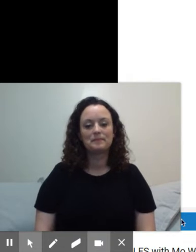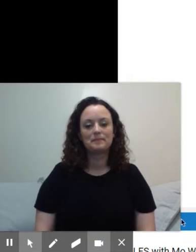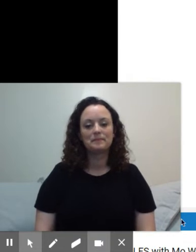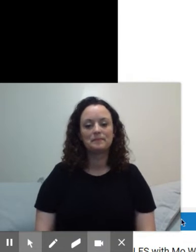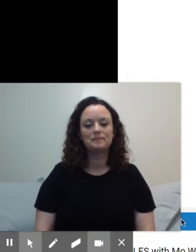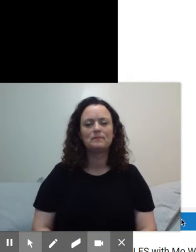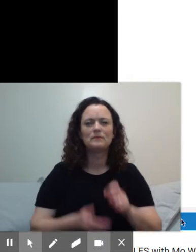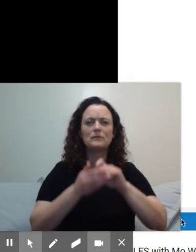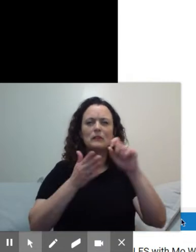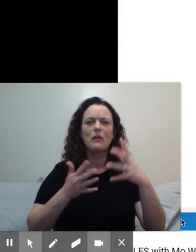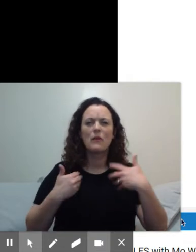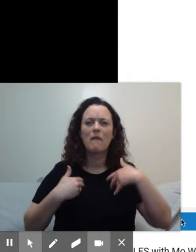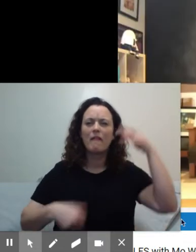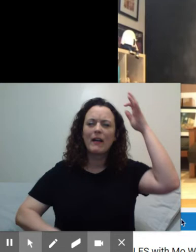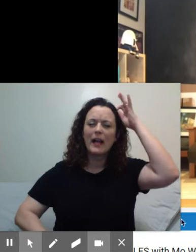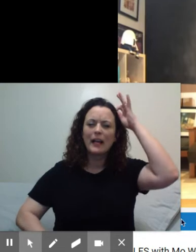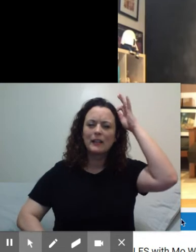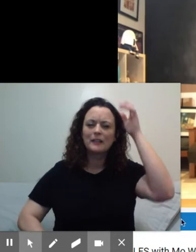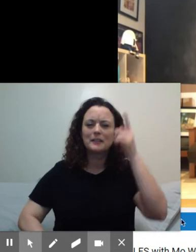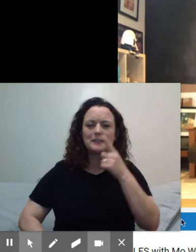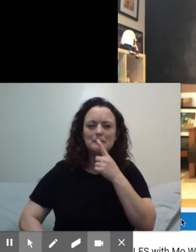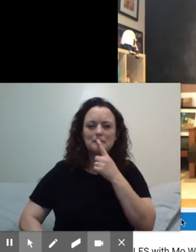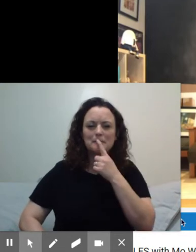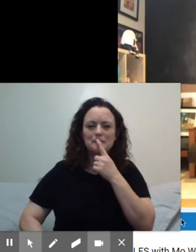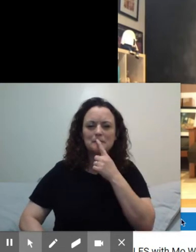Does an author have hair?